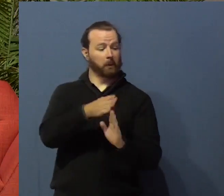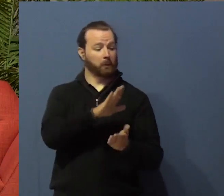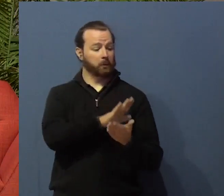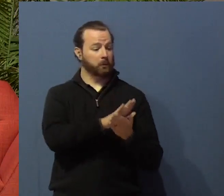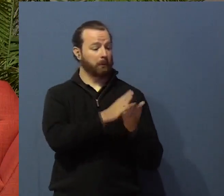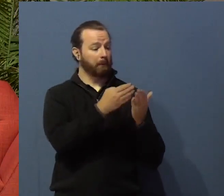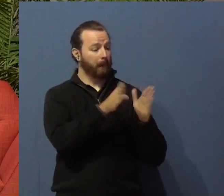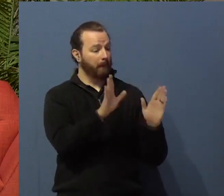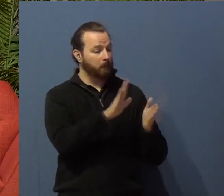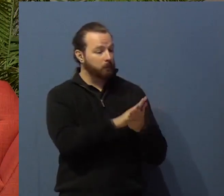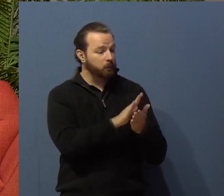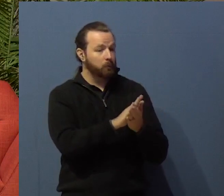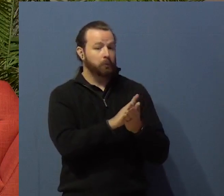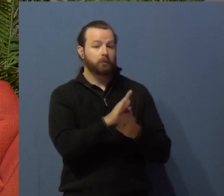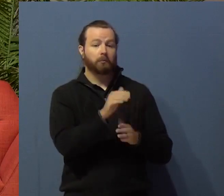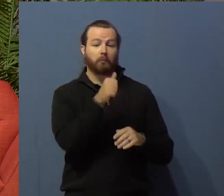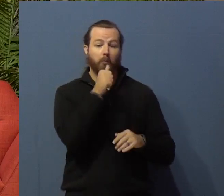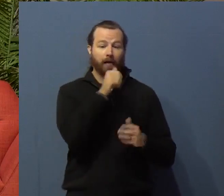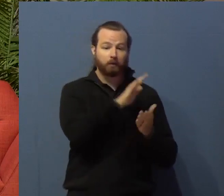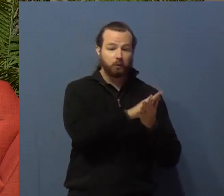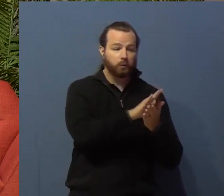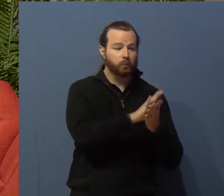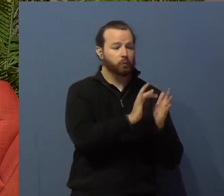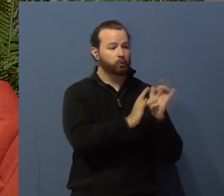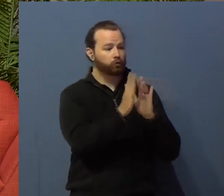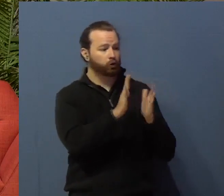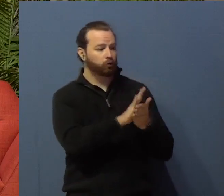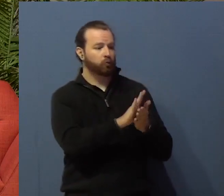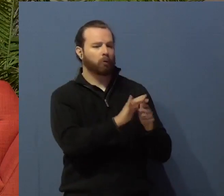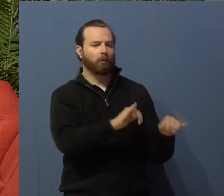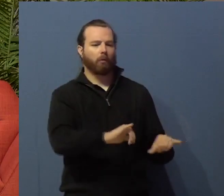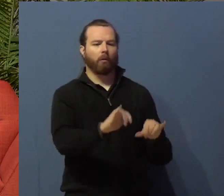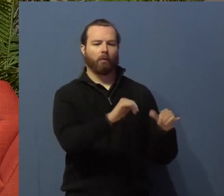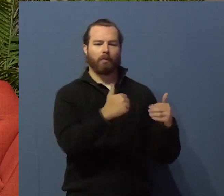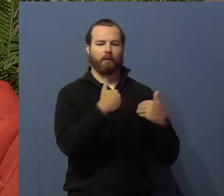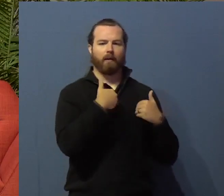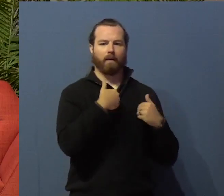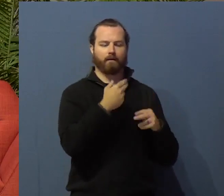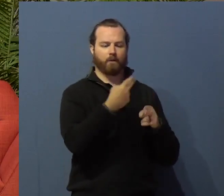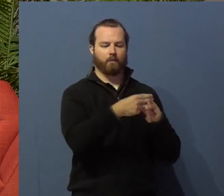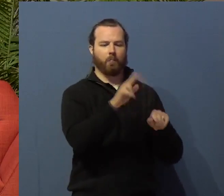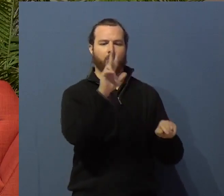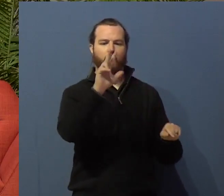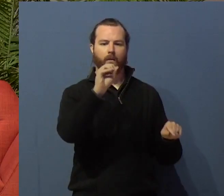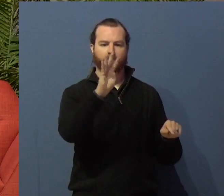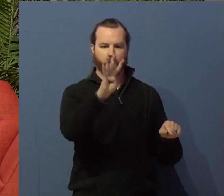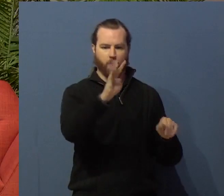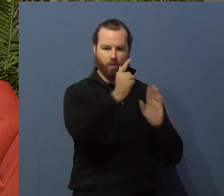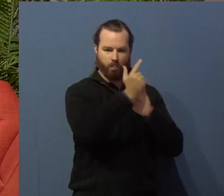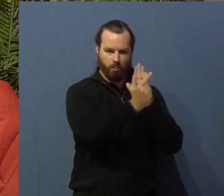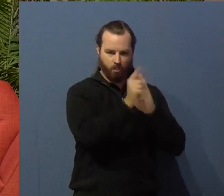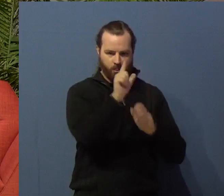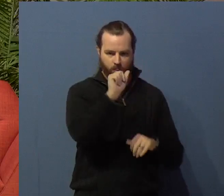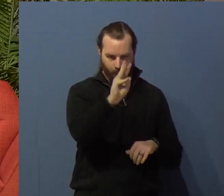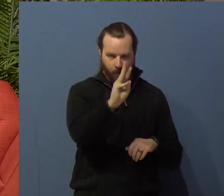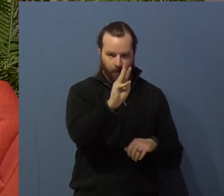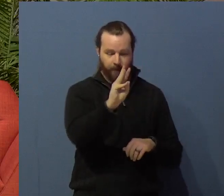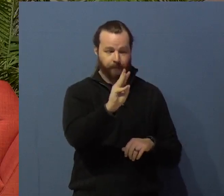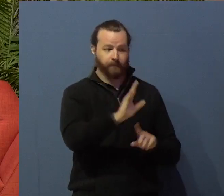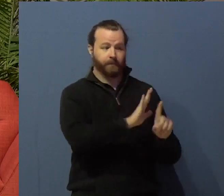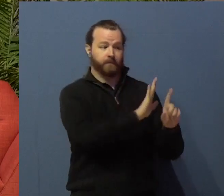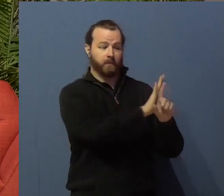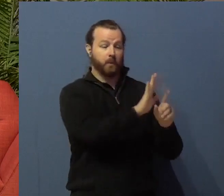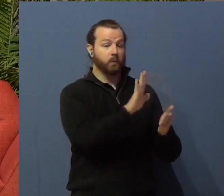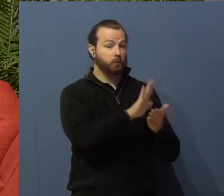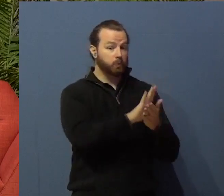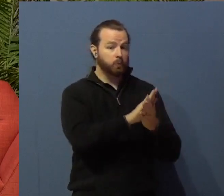parochial school, you're covered under what's known as the 304 law, which means the school is obligated to help you